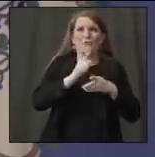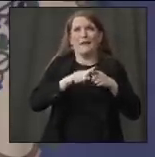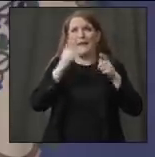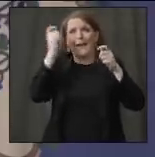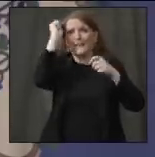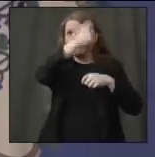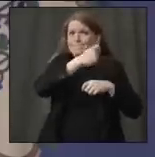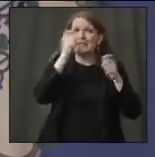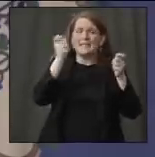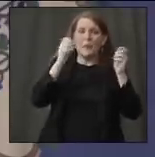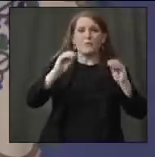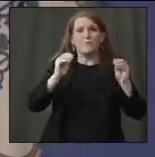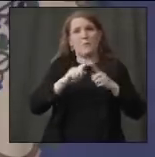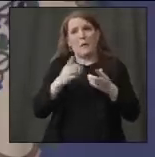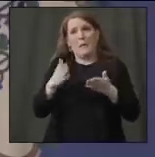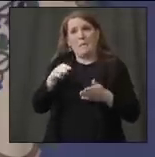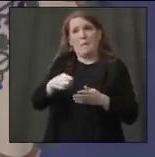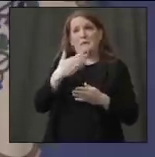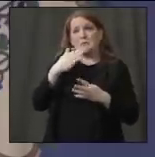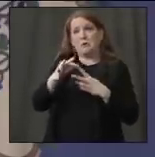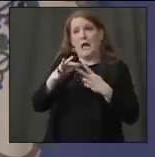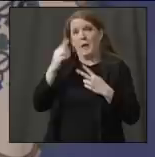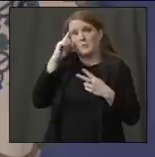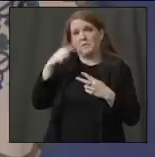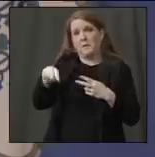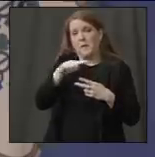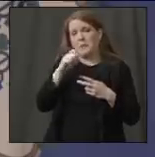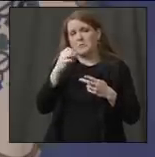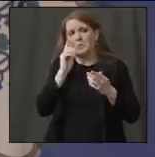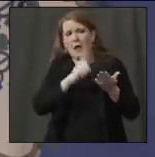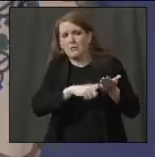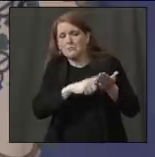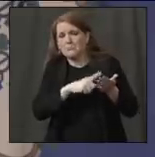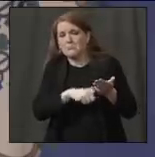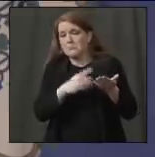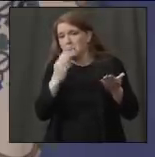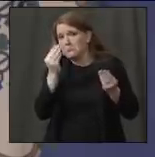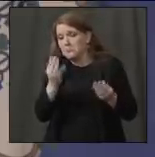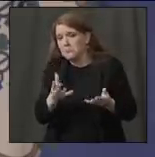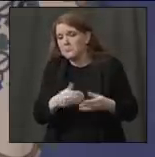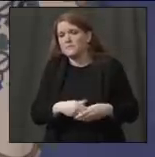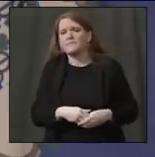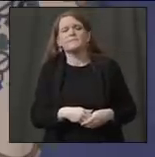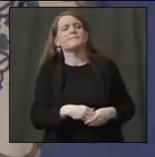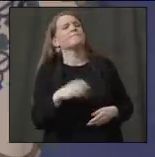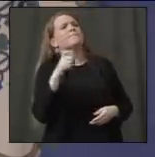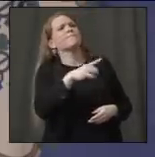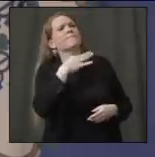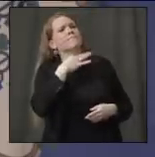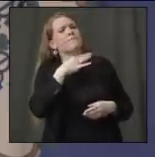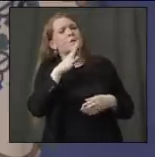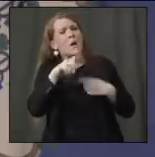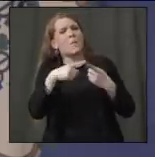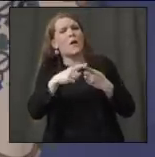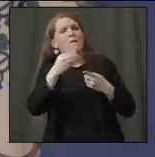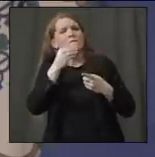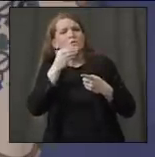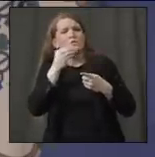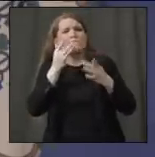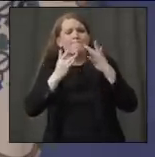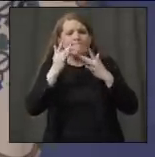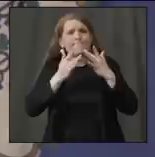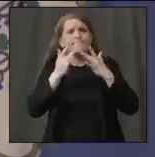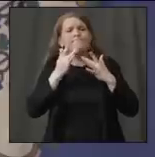And talking about having control over our own food supply, are we working with other states in our region on this as well, maybe